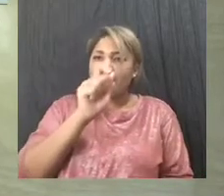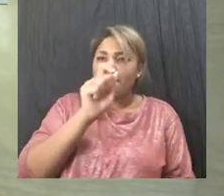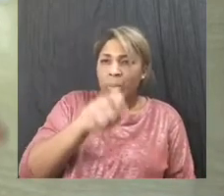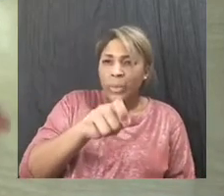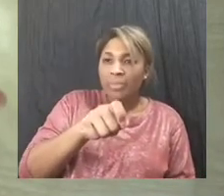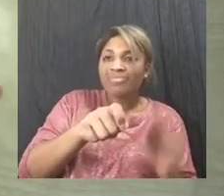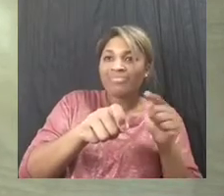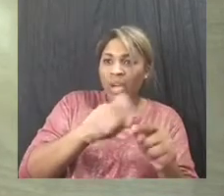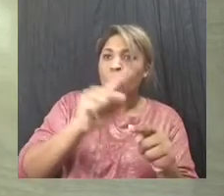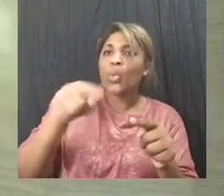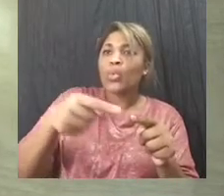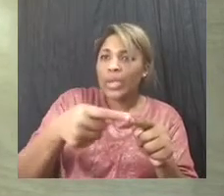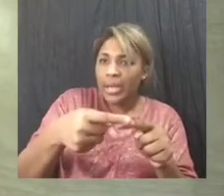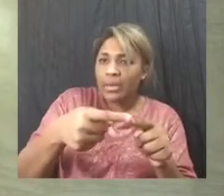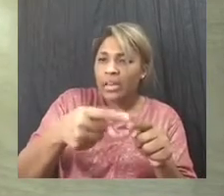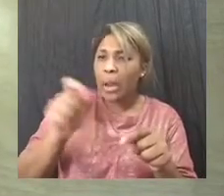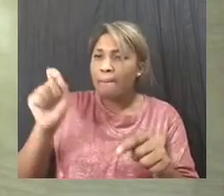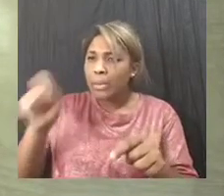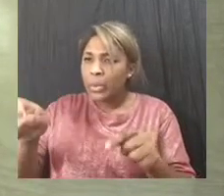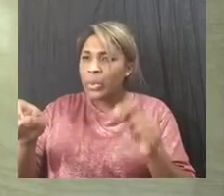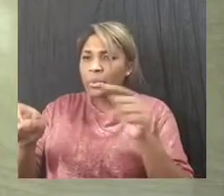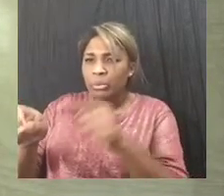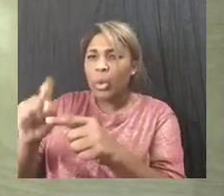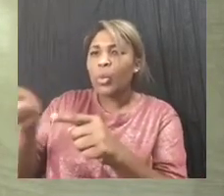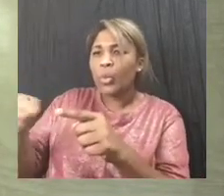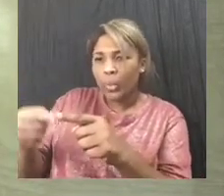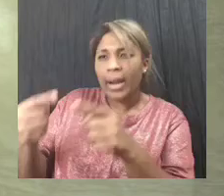happened. We can plot it, we can mark